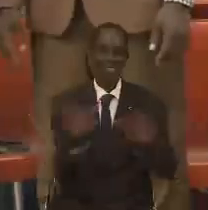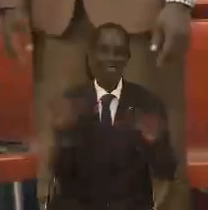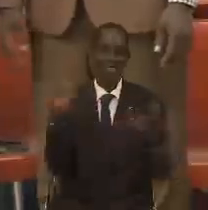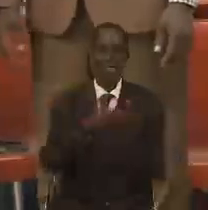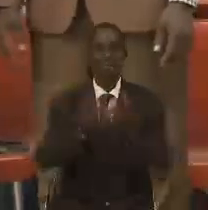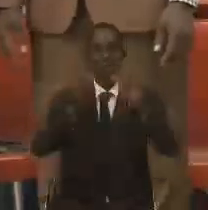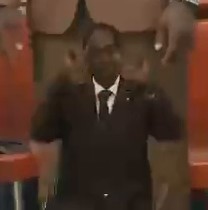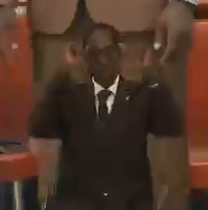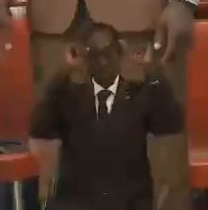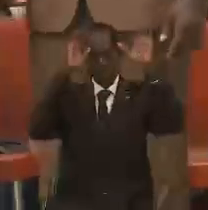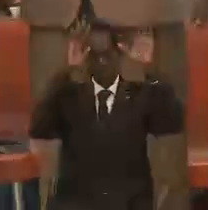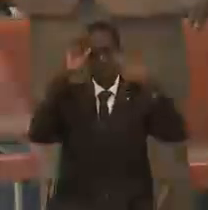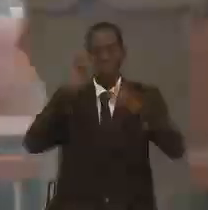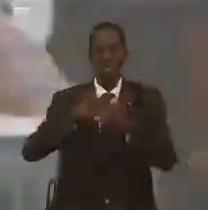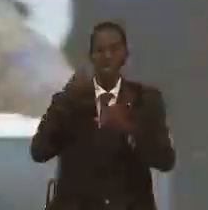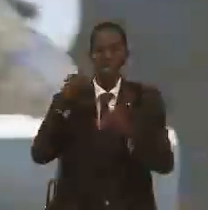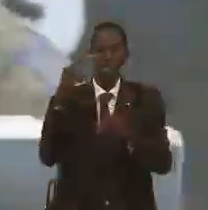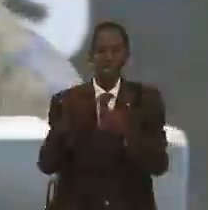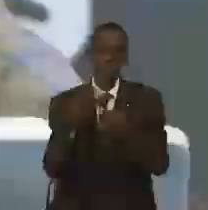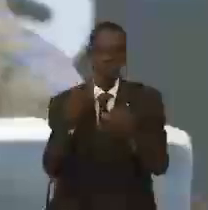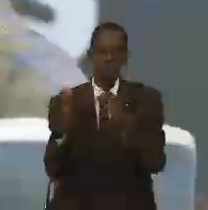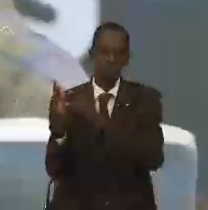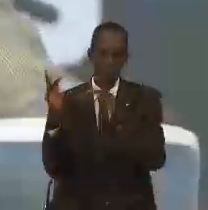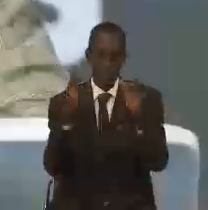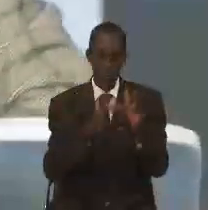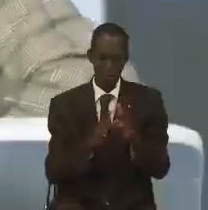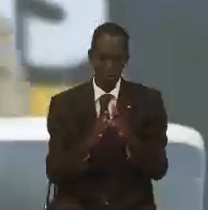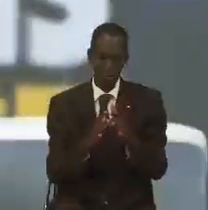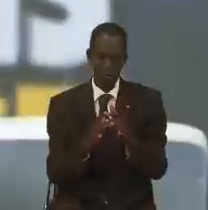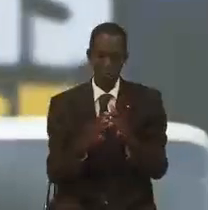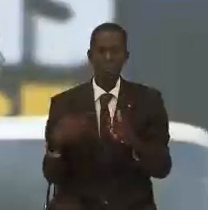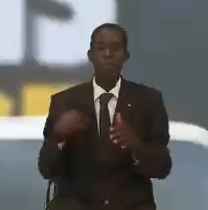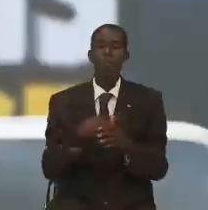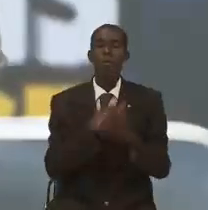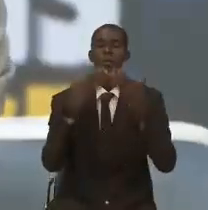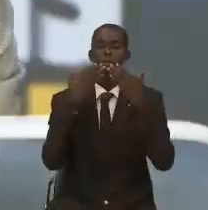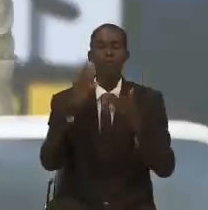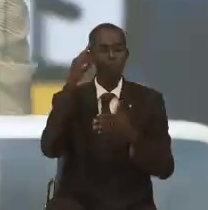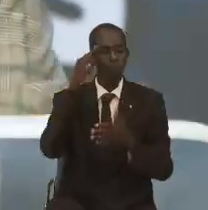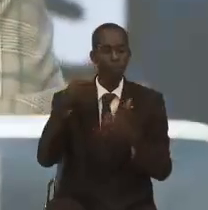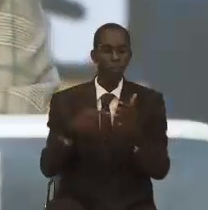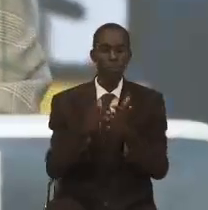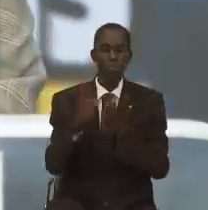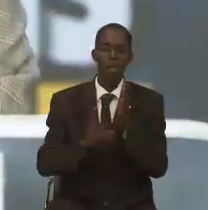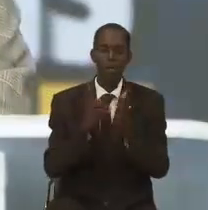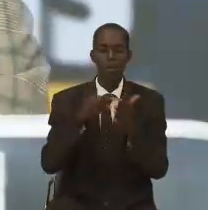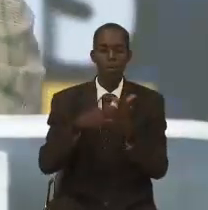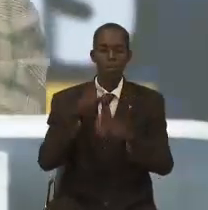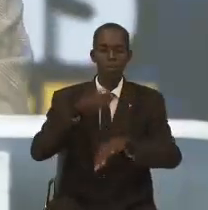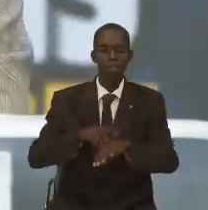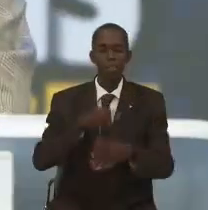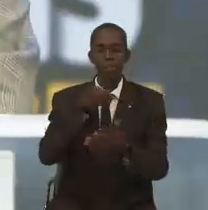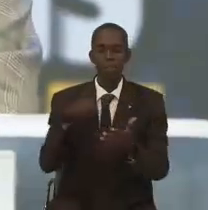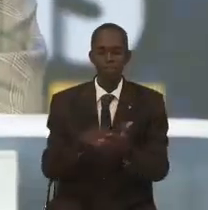Father, in the name of Jesus, we thank you for this hour, for this time, for this day. And